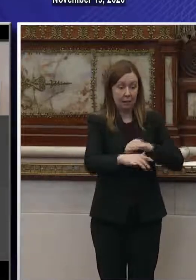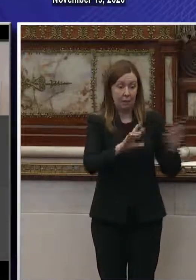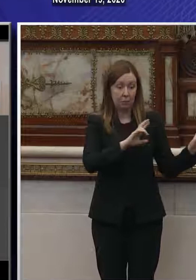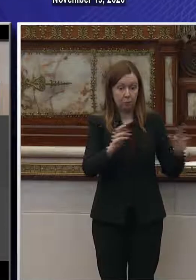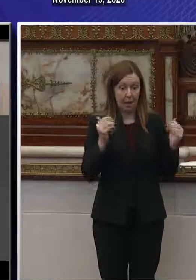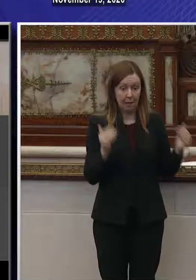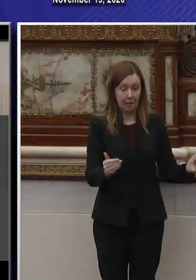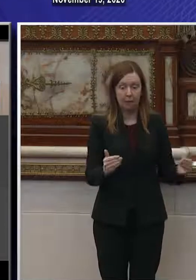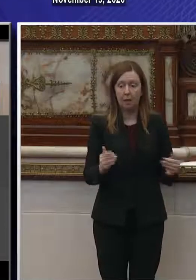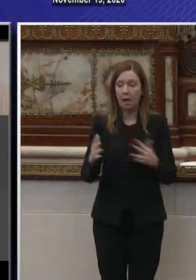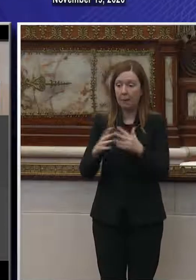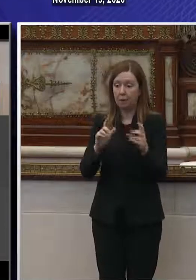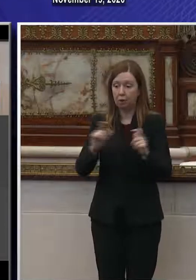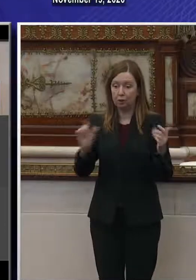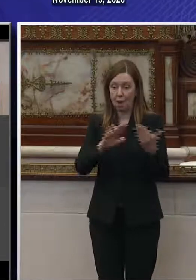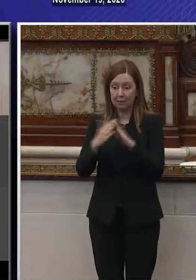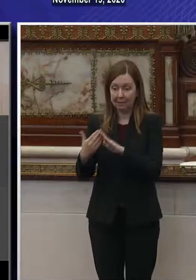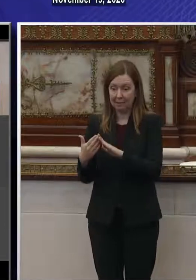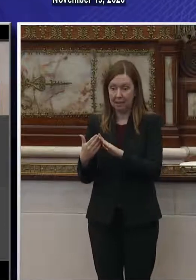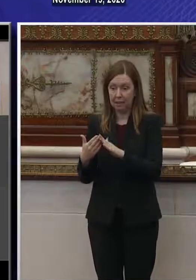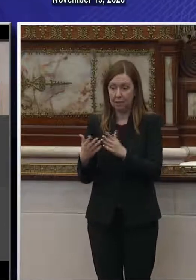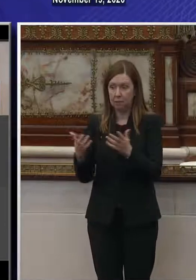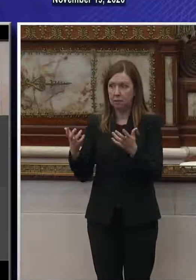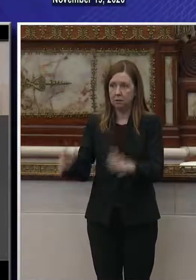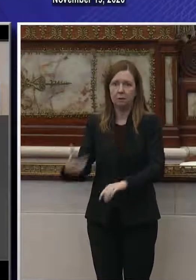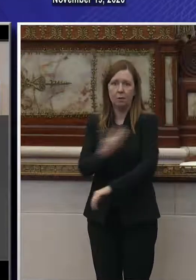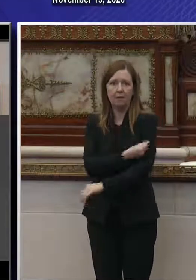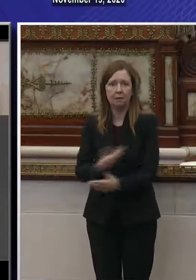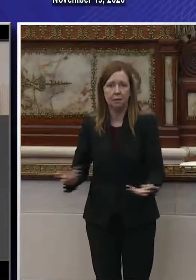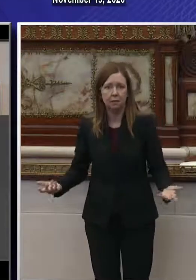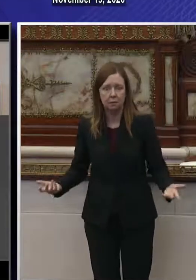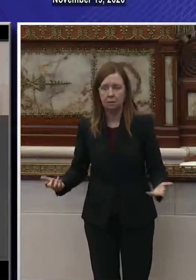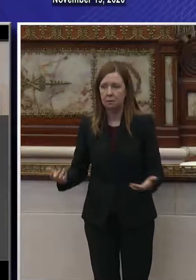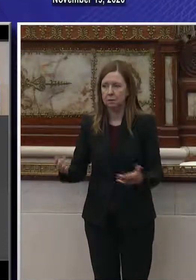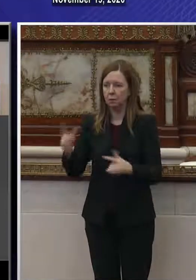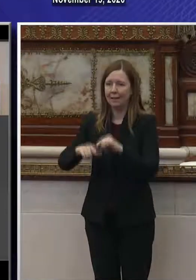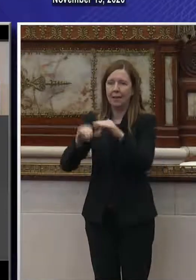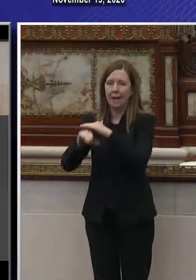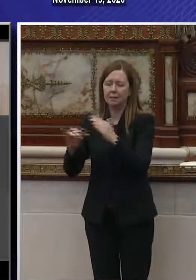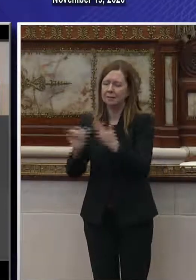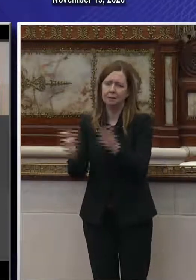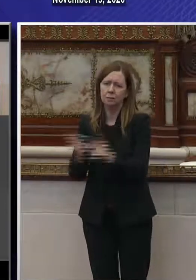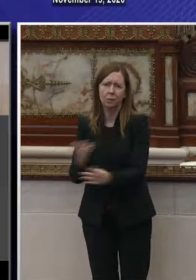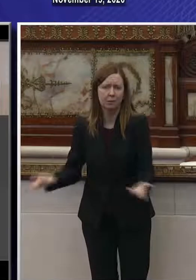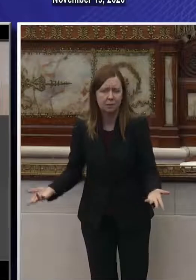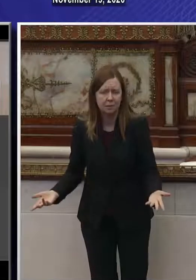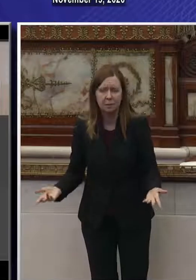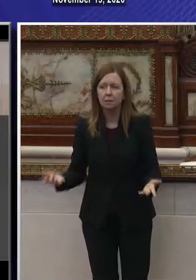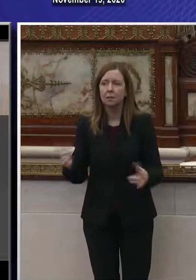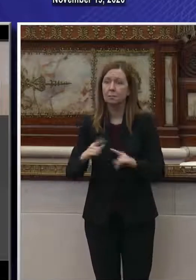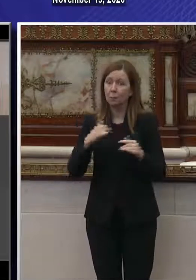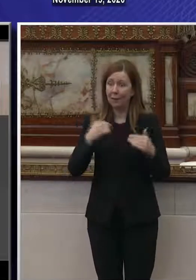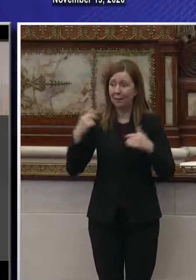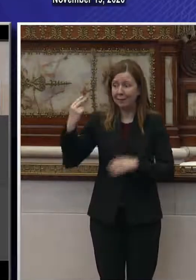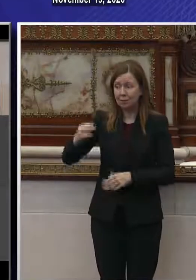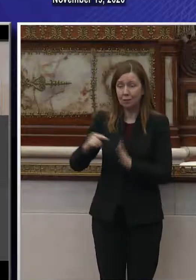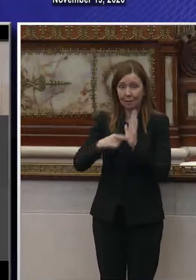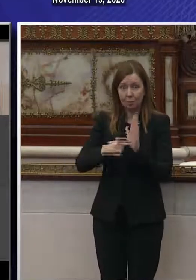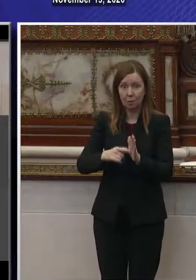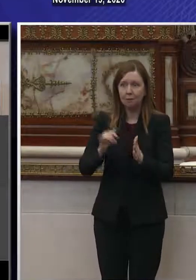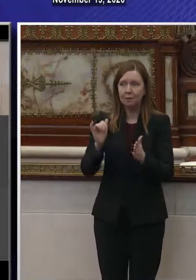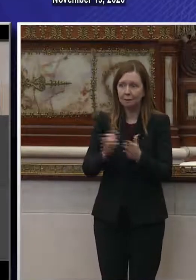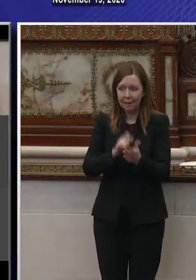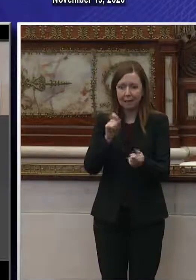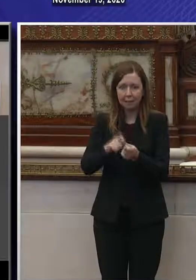one of America's largest cities either not want it or not be able to access it. But we have plenty of history that indicates that that